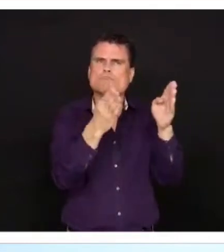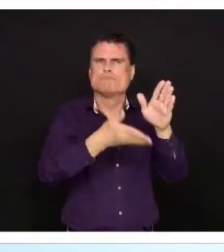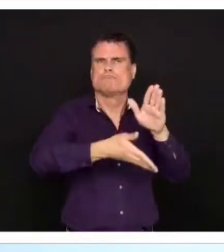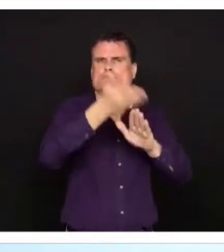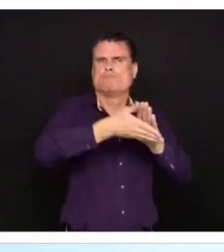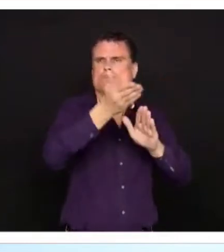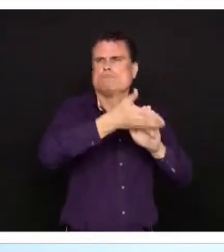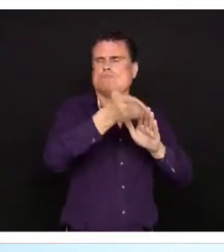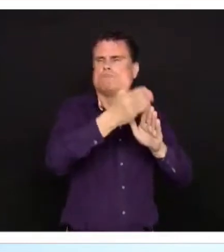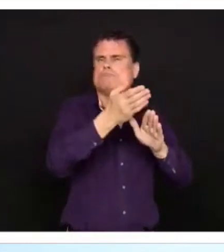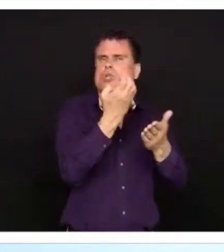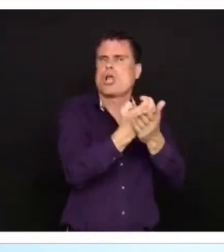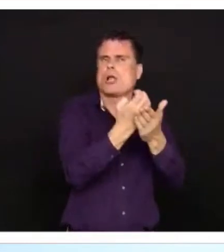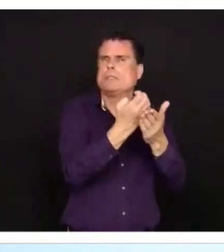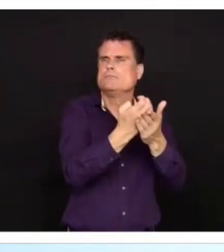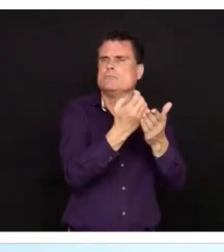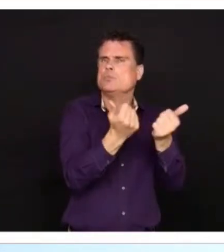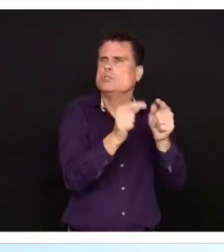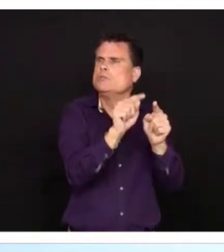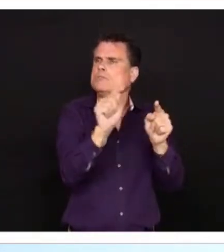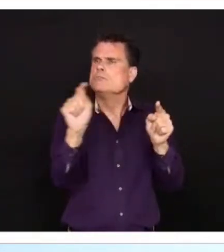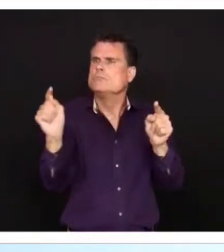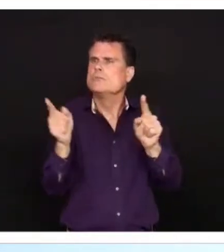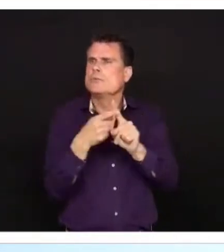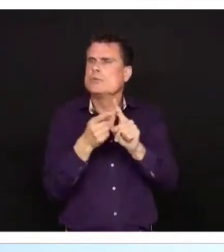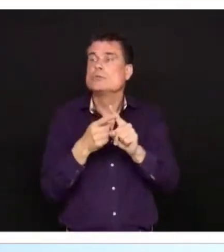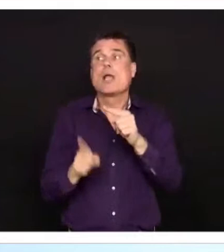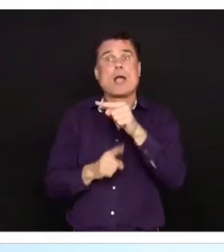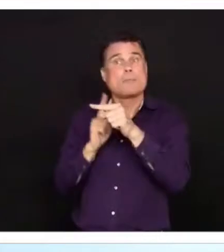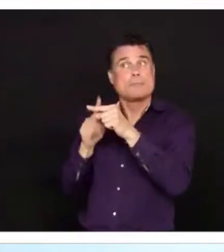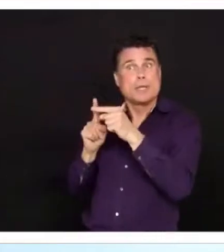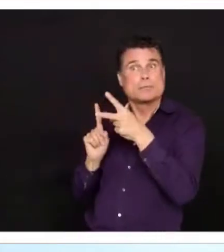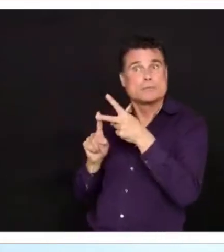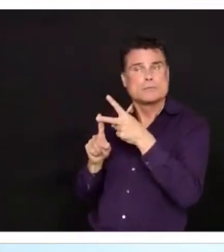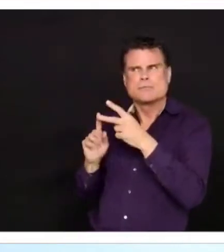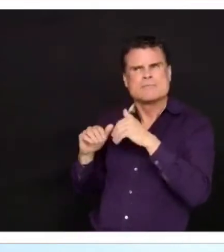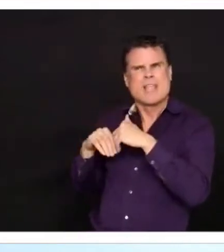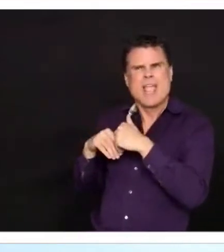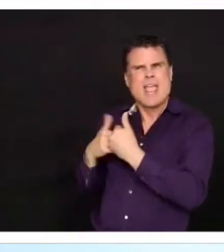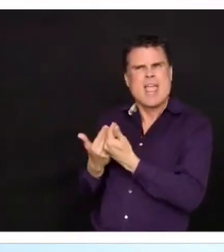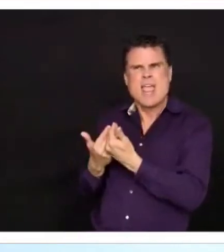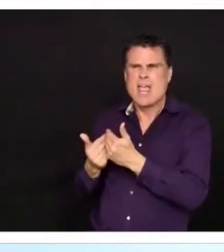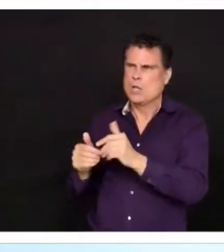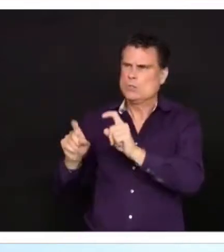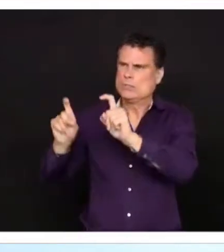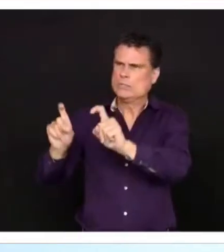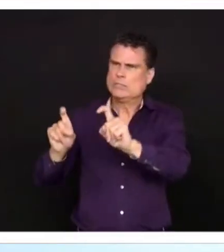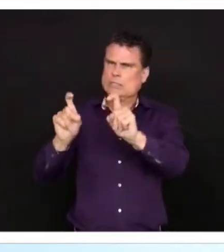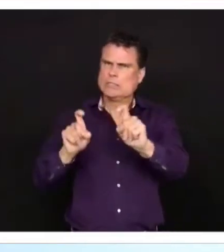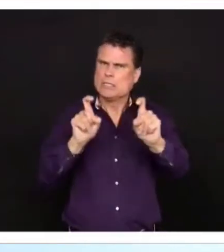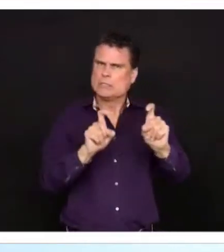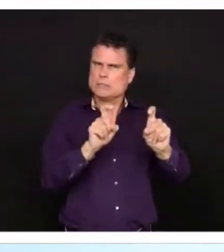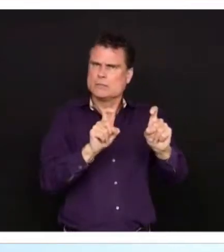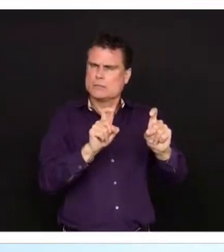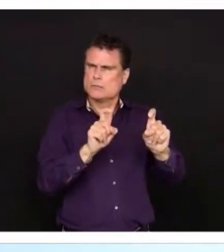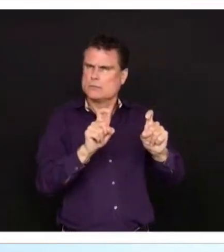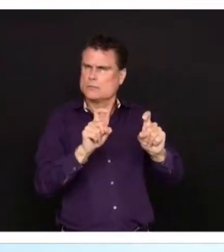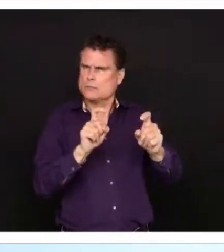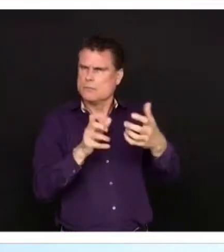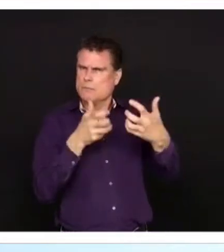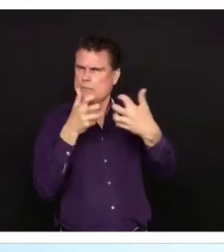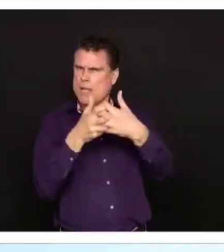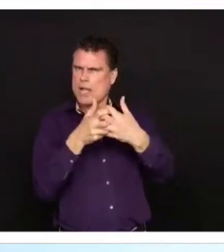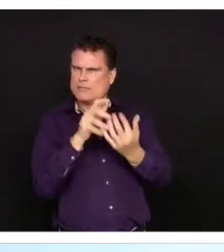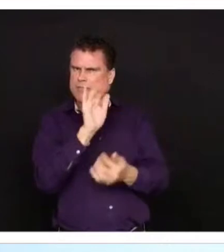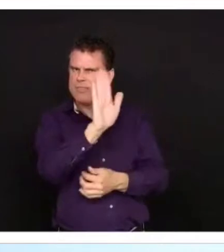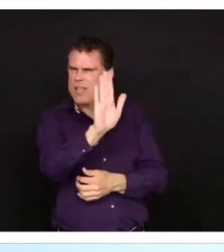bit about my perspective and what we're adding to that discussion, and then Minister Dix can talk about the